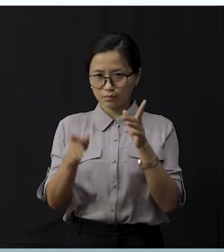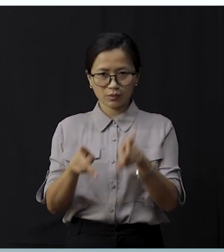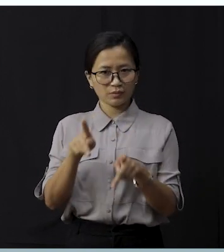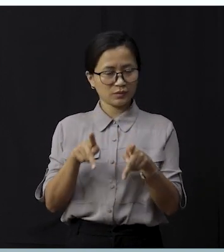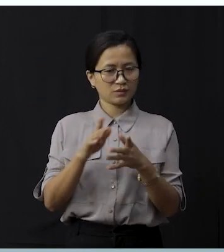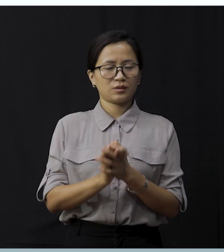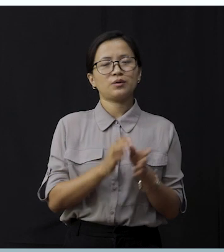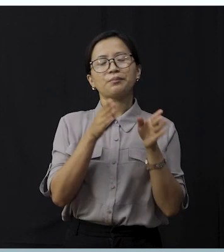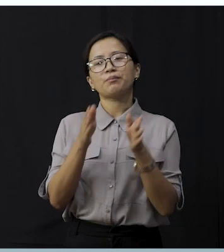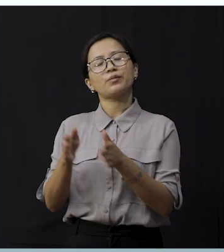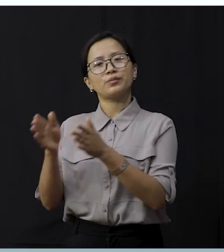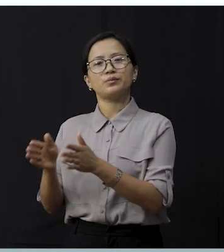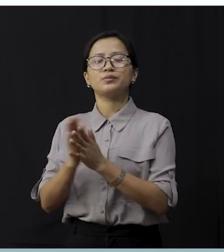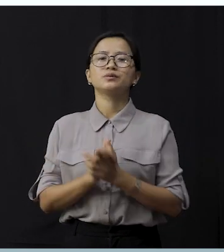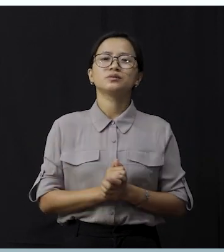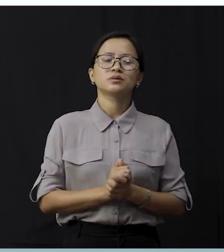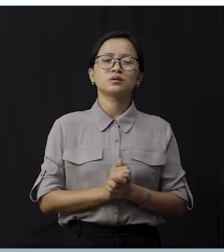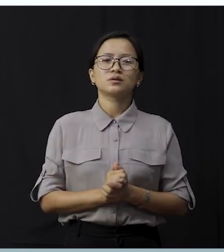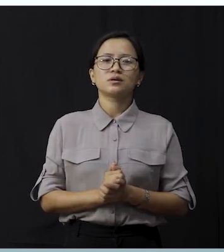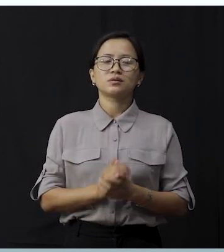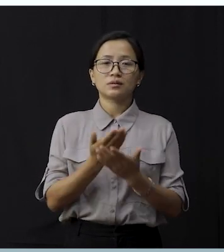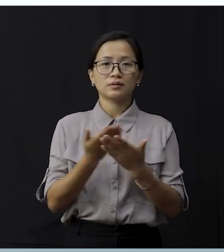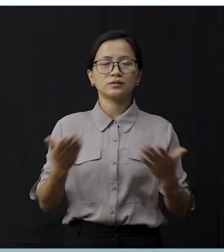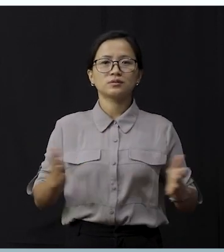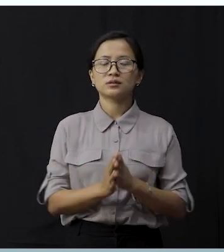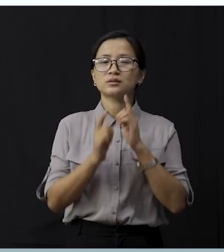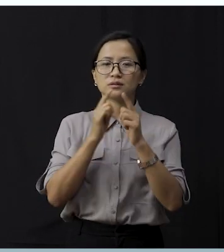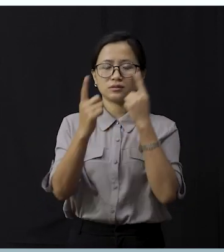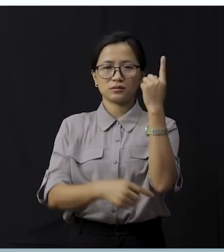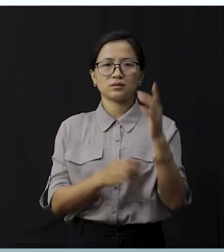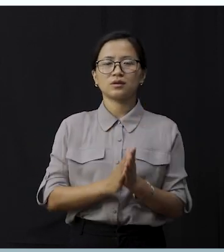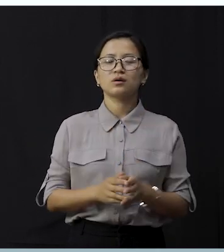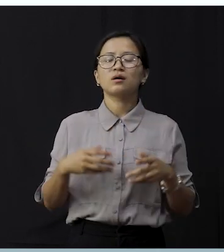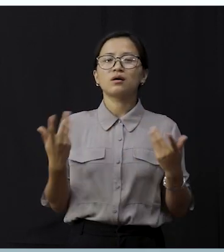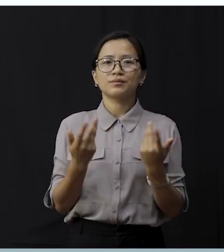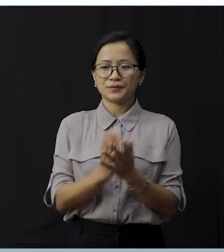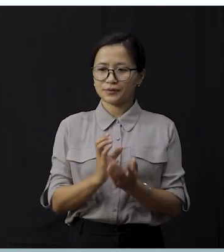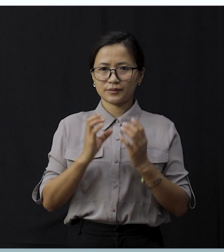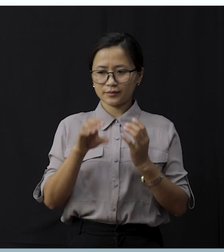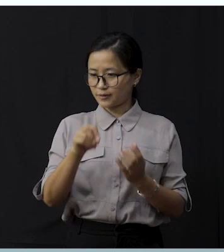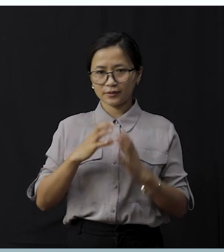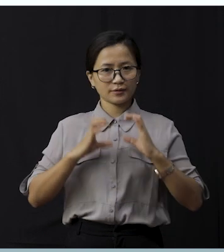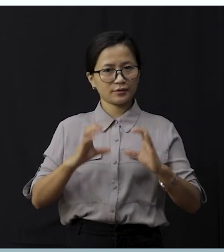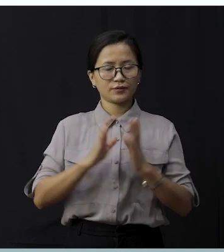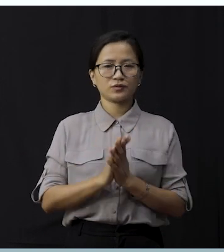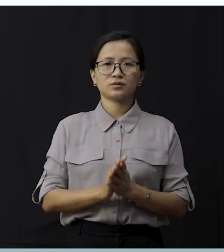property. And at last, we will be discussing about how we should take care of this